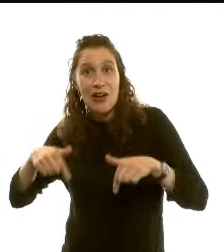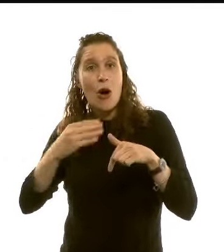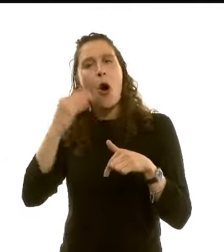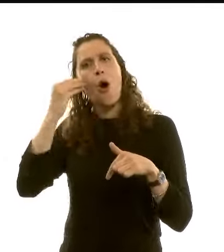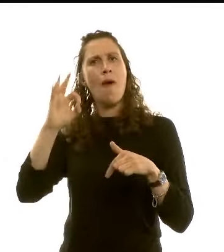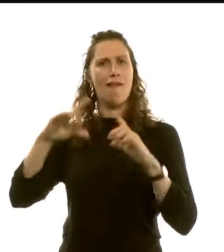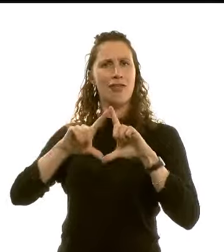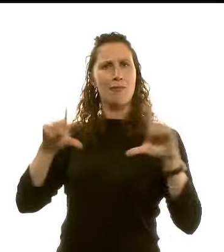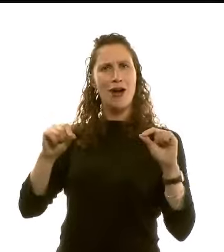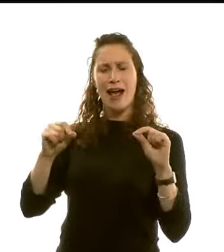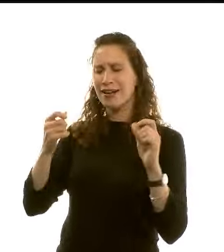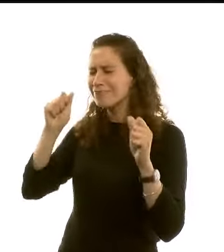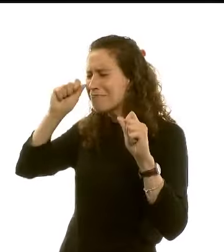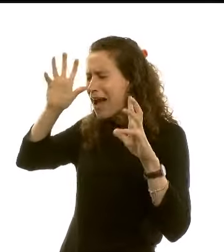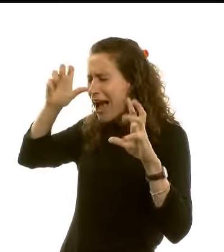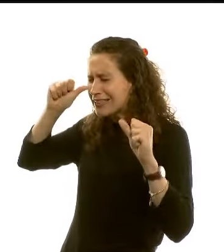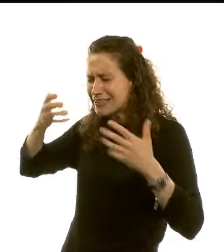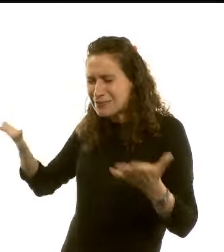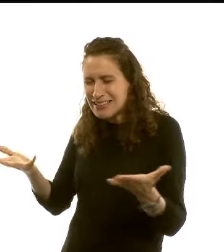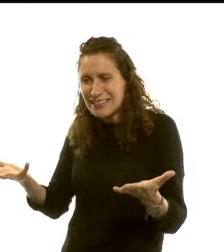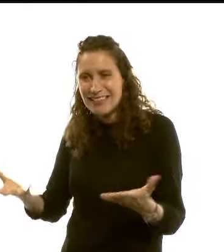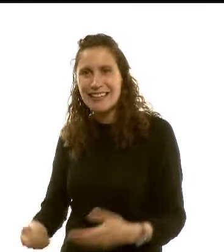challenge? Amazing!